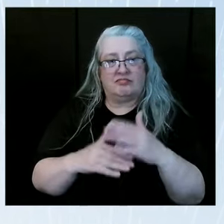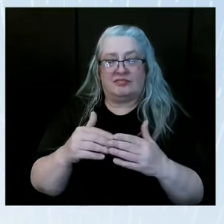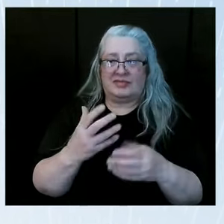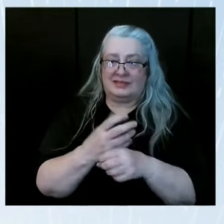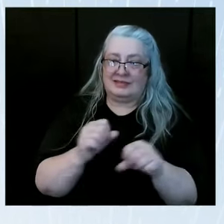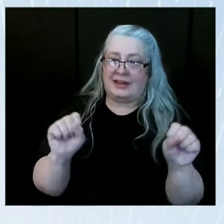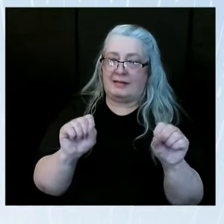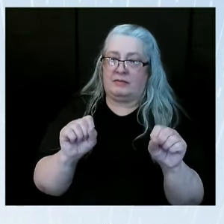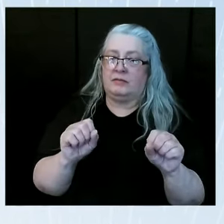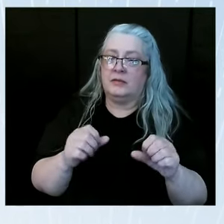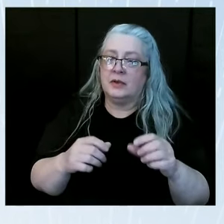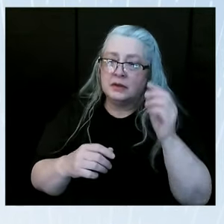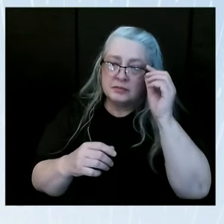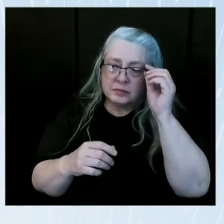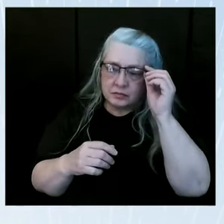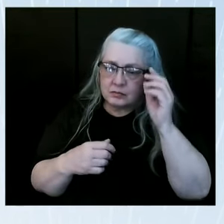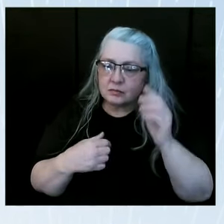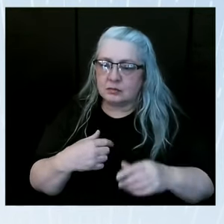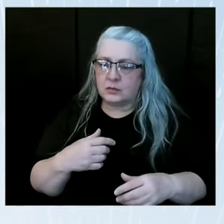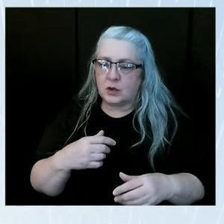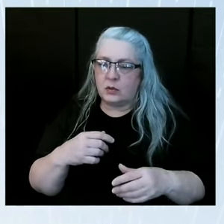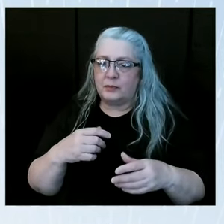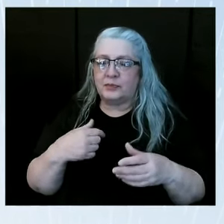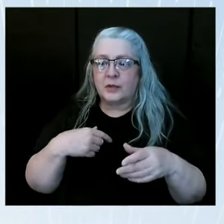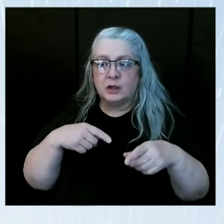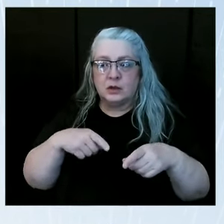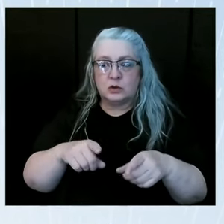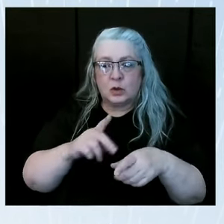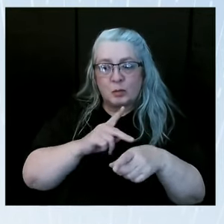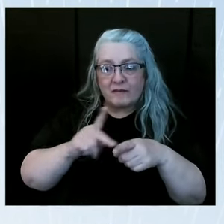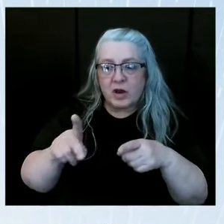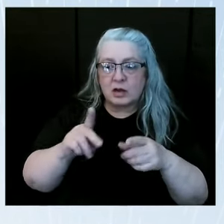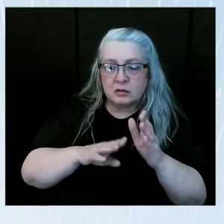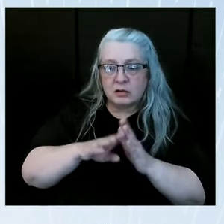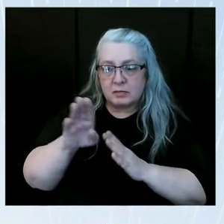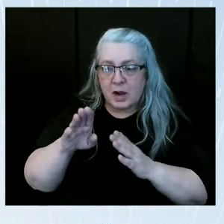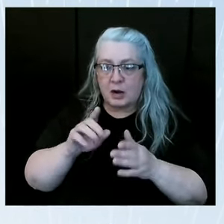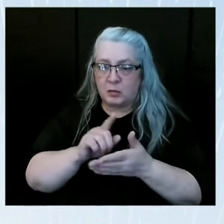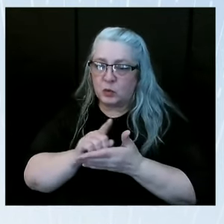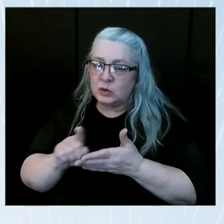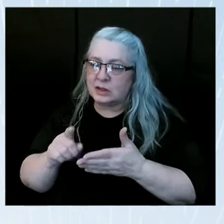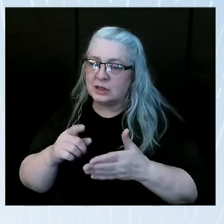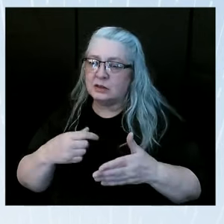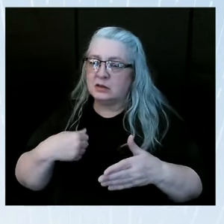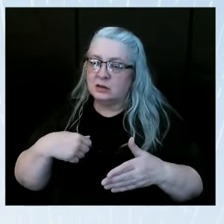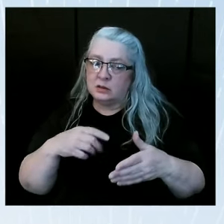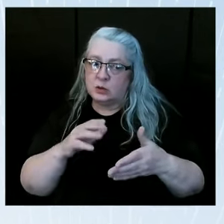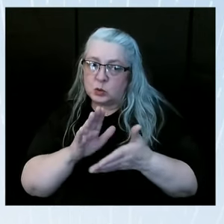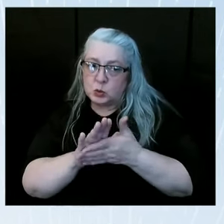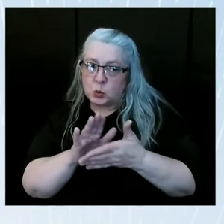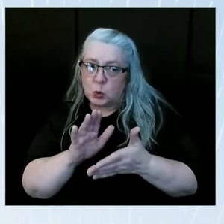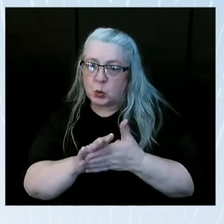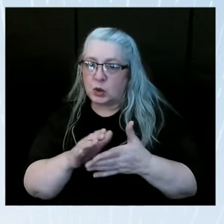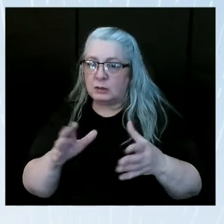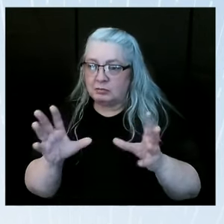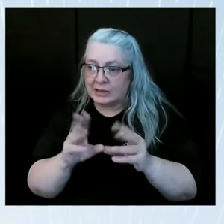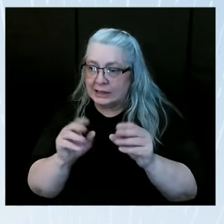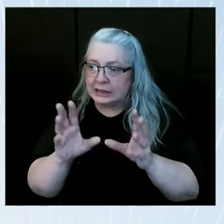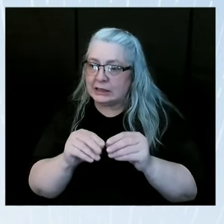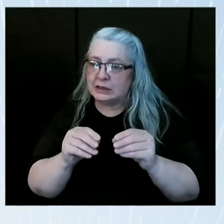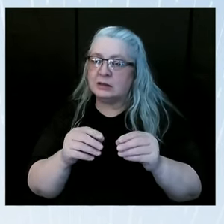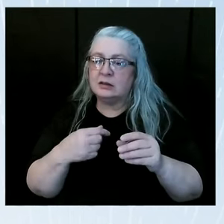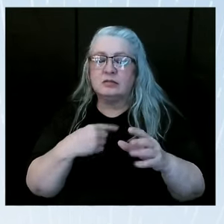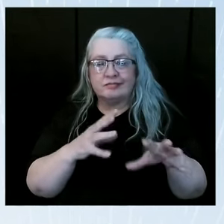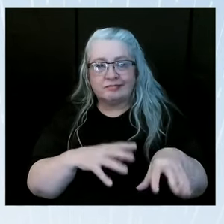for staff training sessions. We produced the Human Trafficking in America's School Staff Development Series, and that was meant to